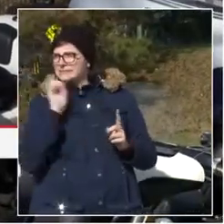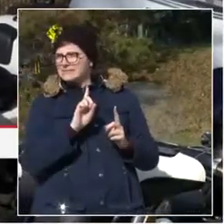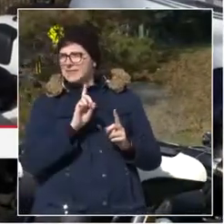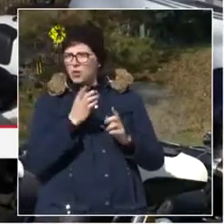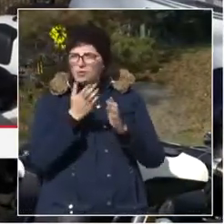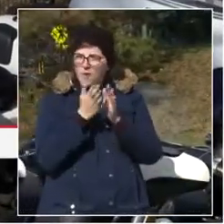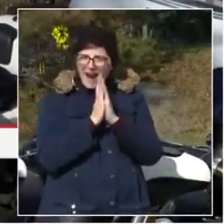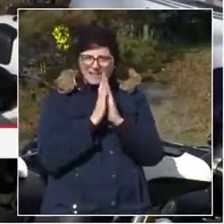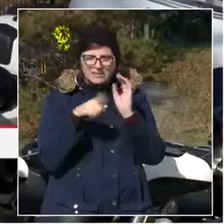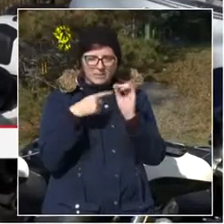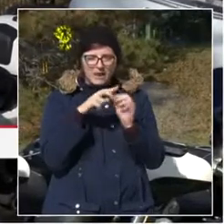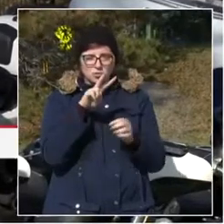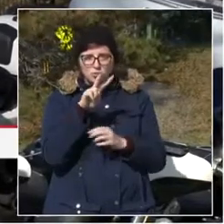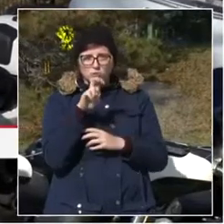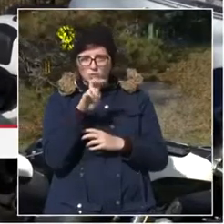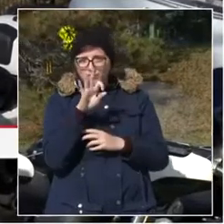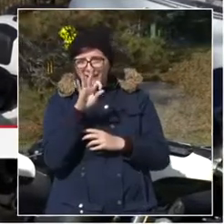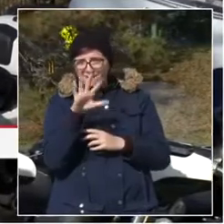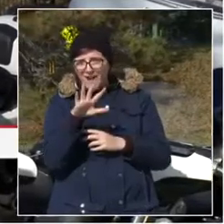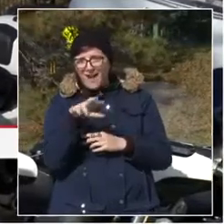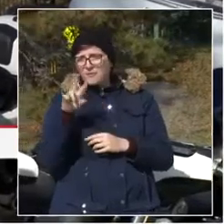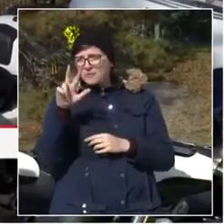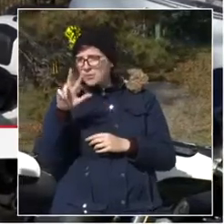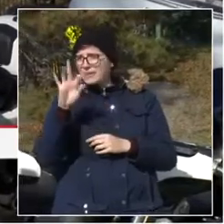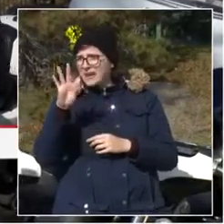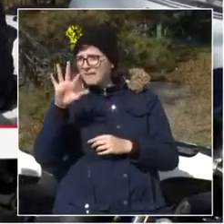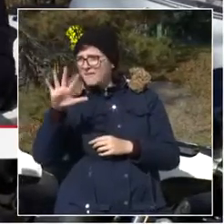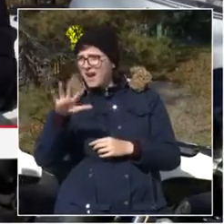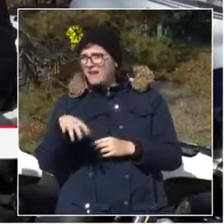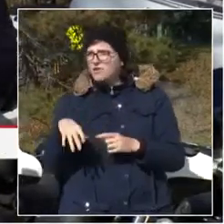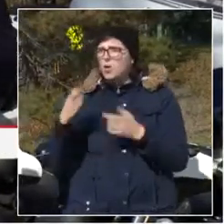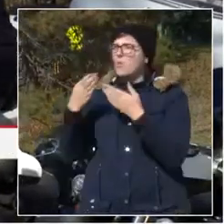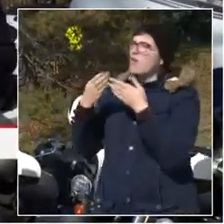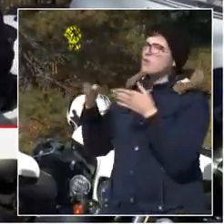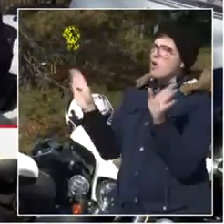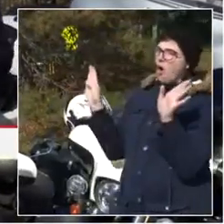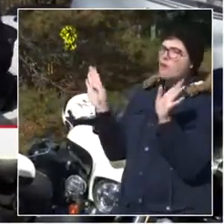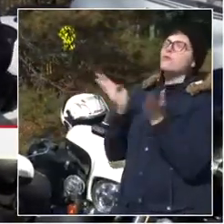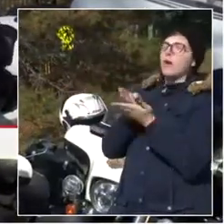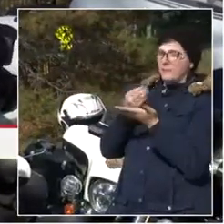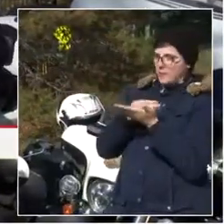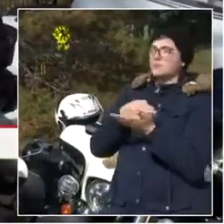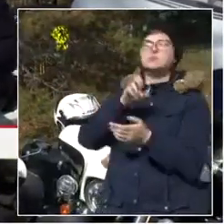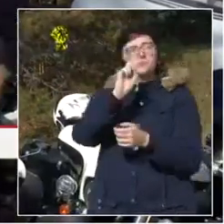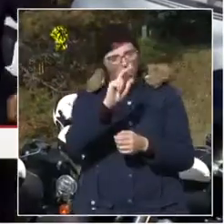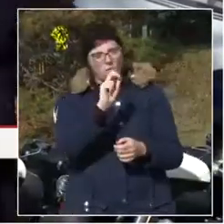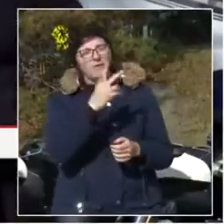asking about 295 and 395? Okay. And just the overall budget as well. How much and the money? Budget. Thank you.